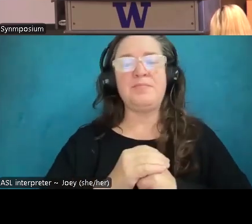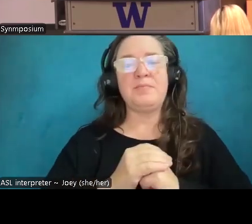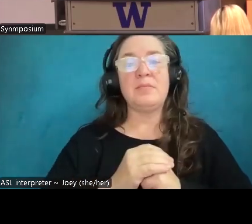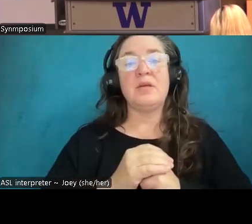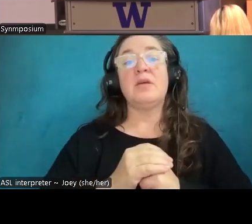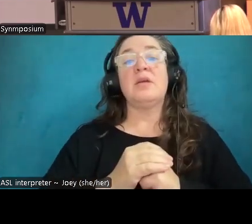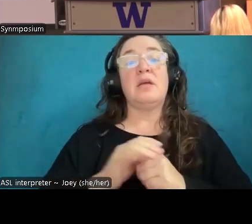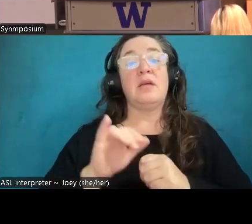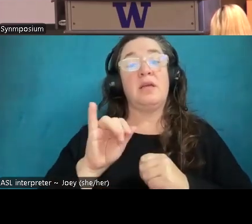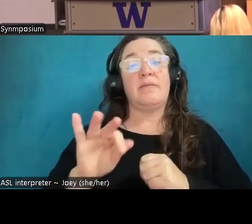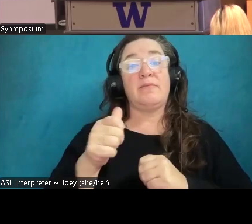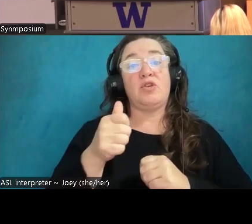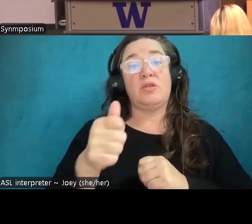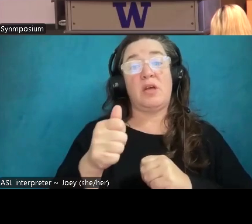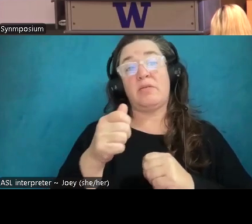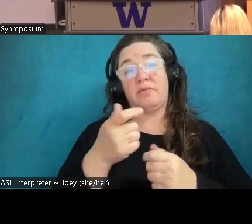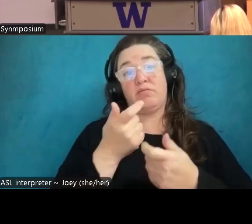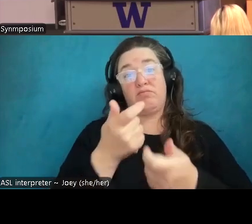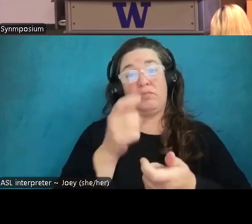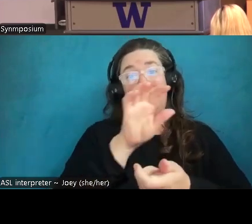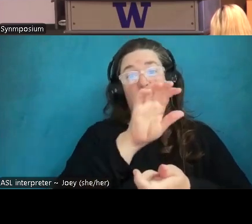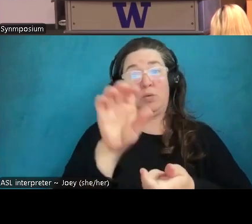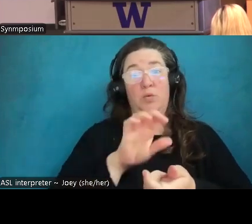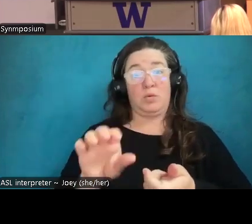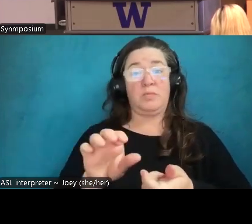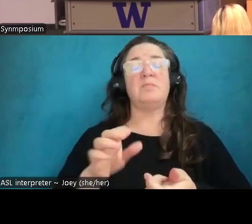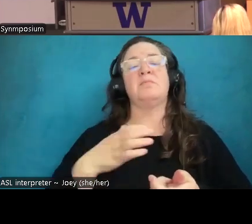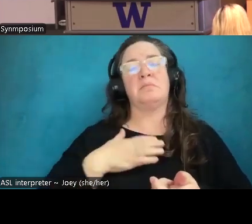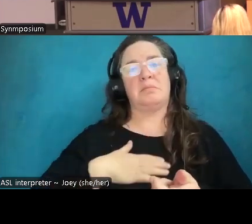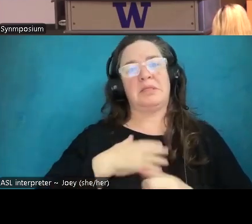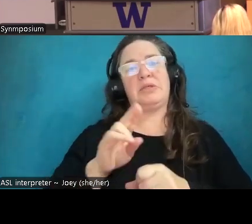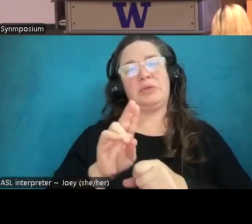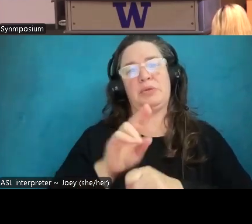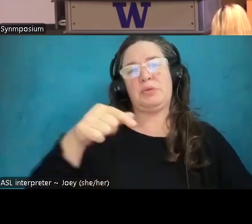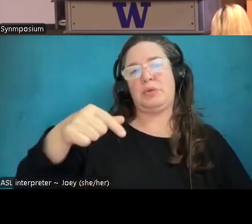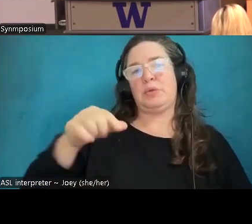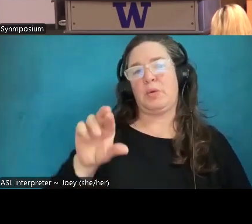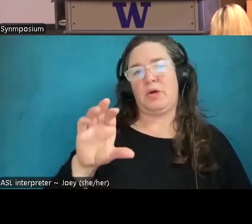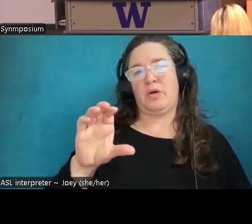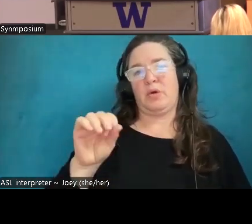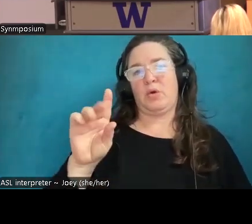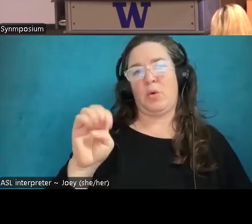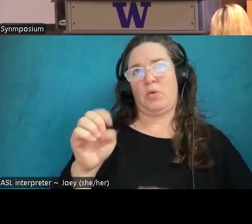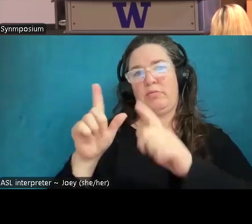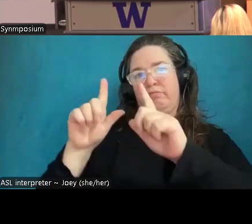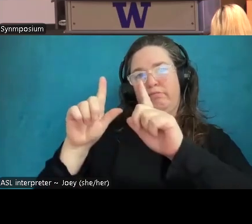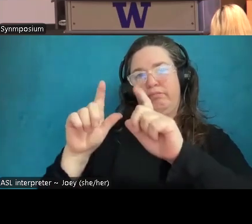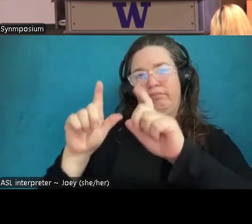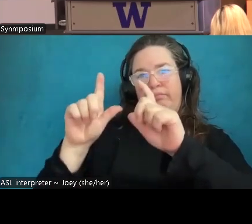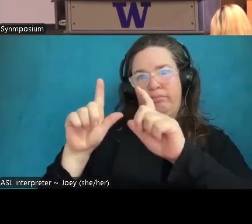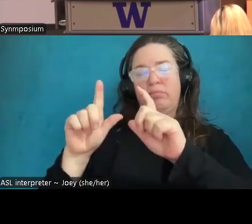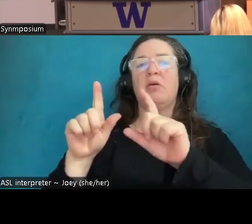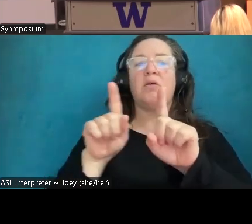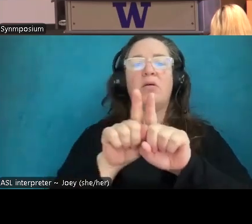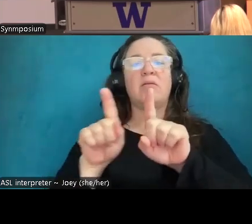link that will be available via a QR code that will be on one of these slides and on the flyer up front, as well as on our